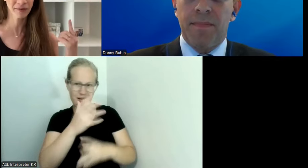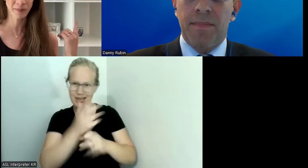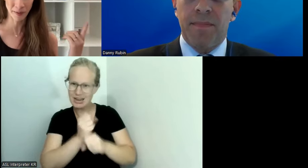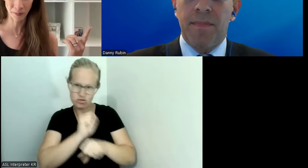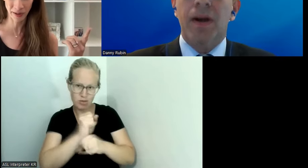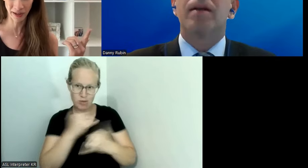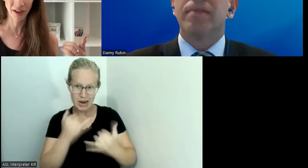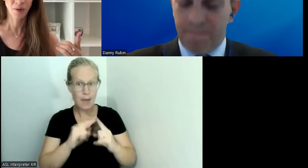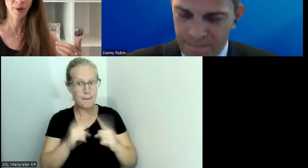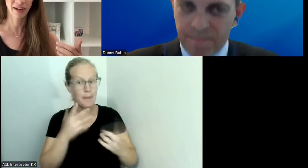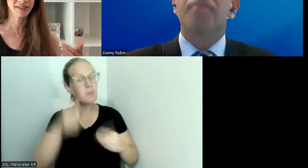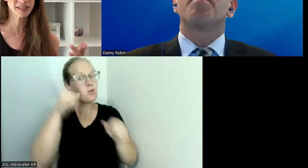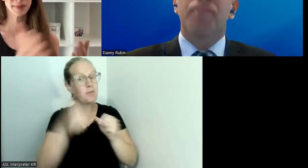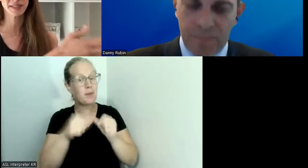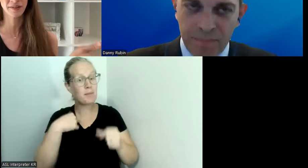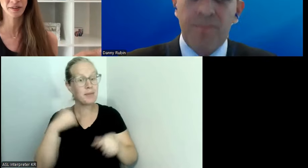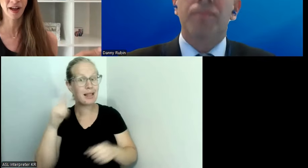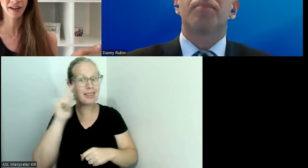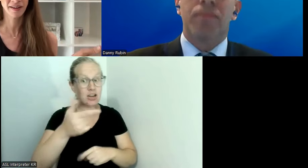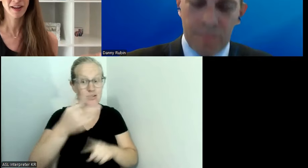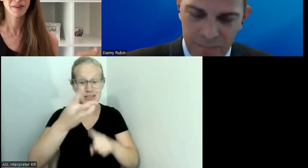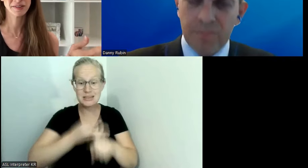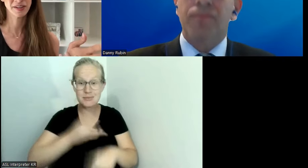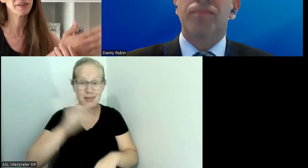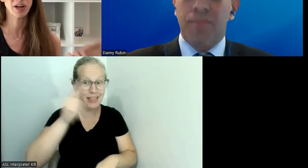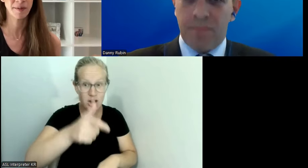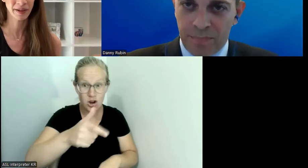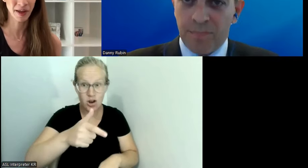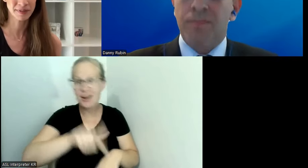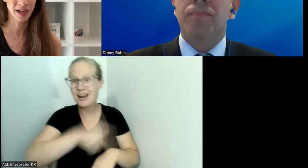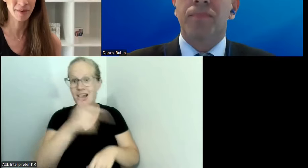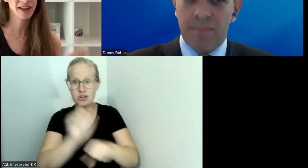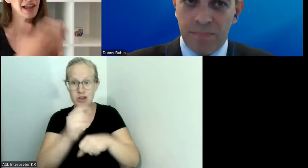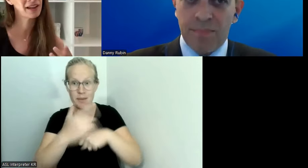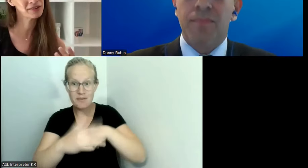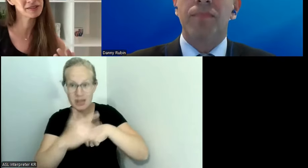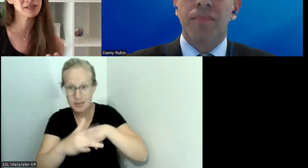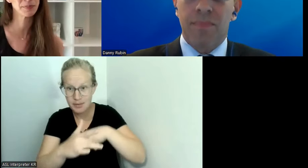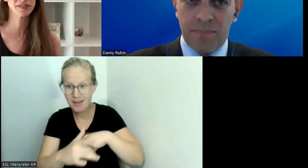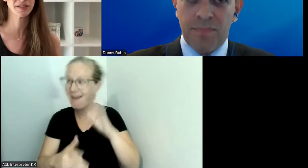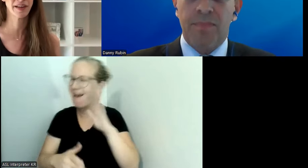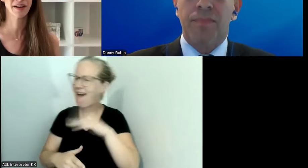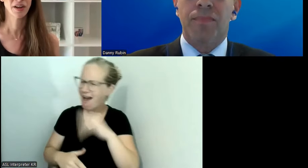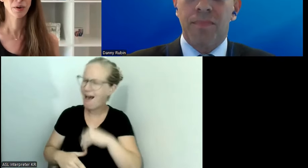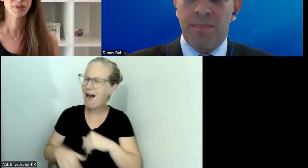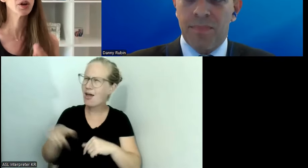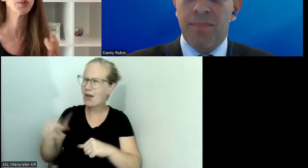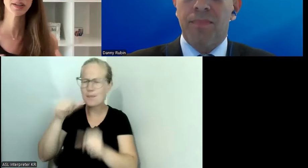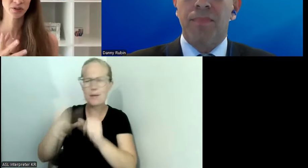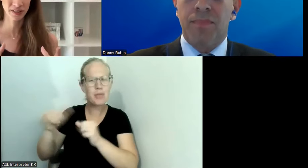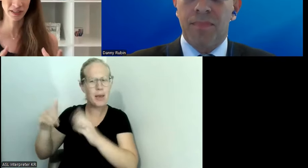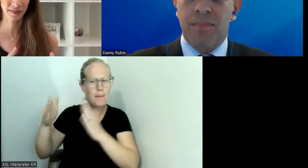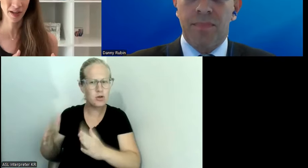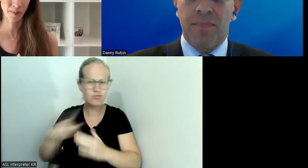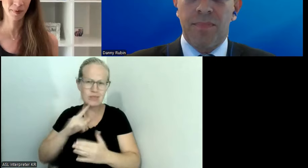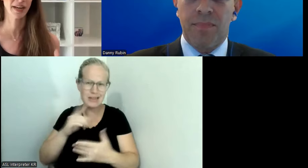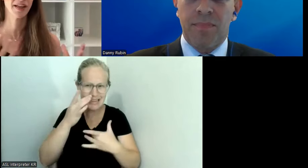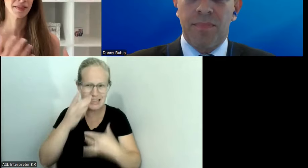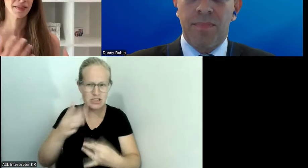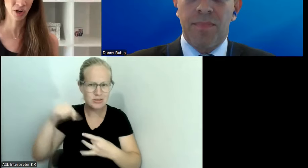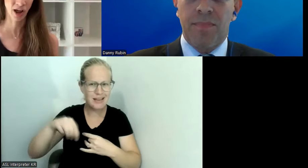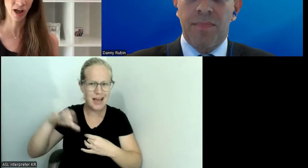but you might remember me when six months down the line, there's another job that comes up and Hey, there's this person that was so interested in